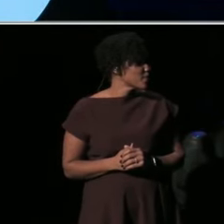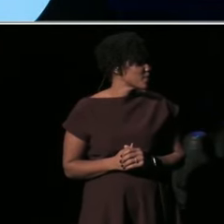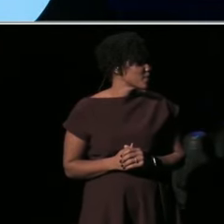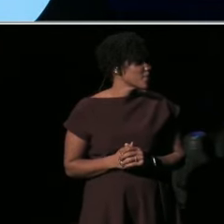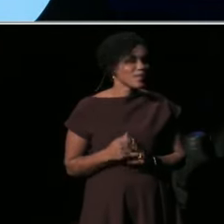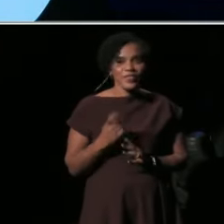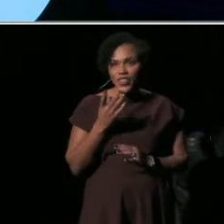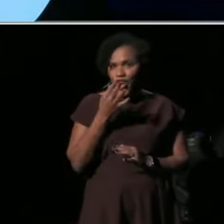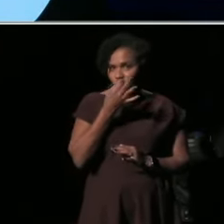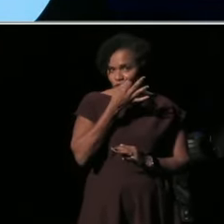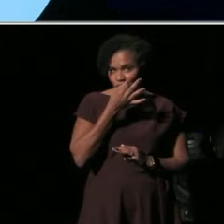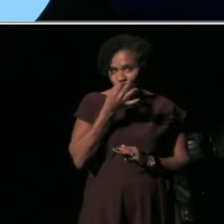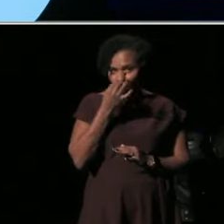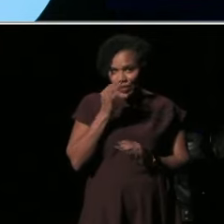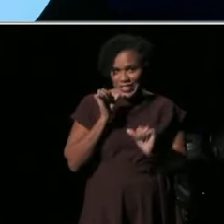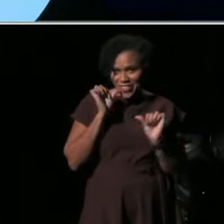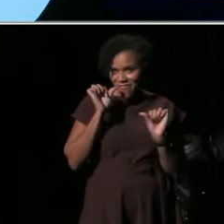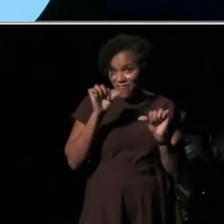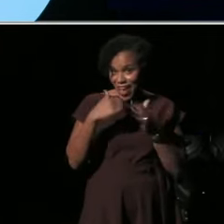Rosie's favourite bit.